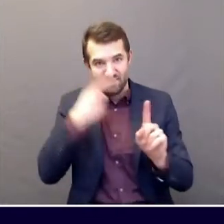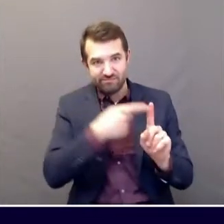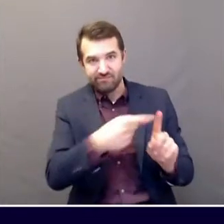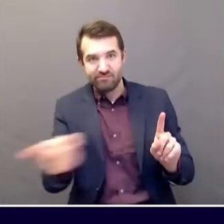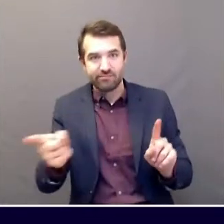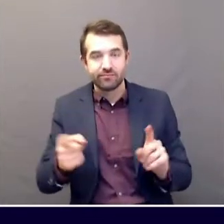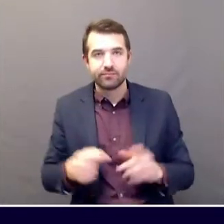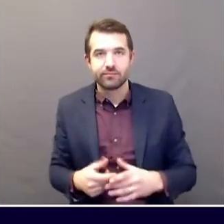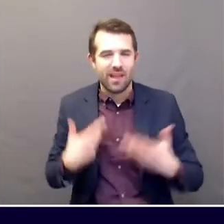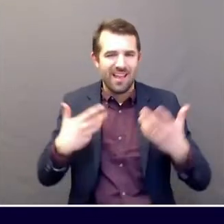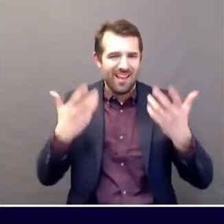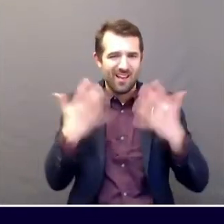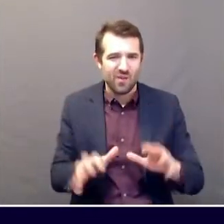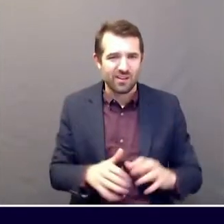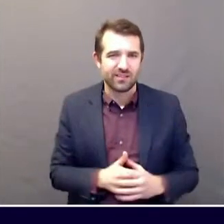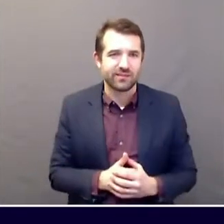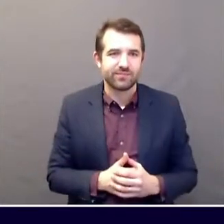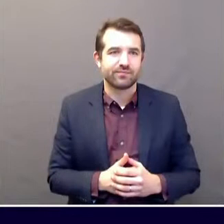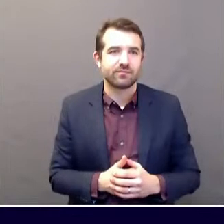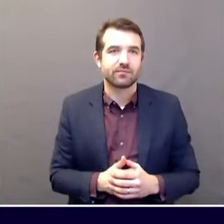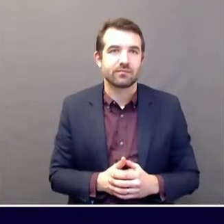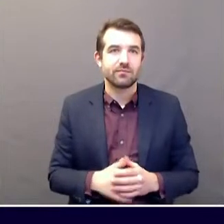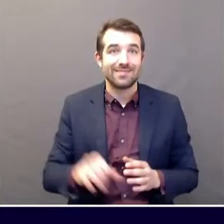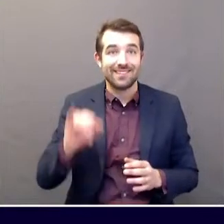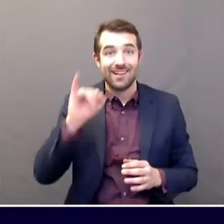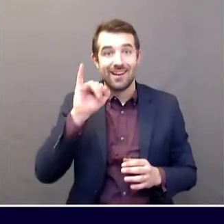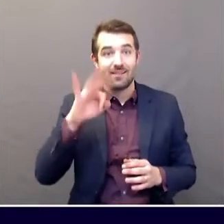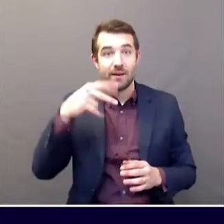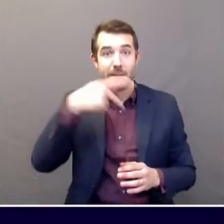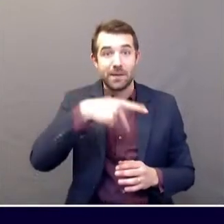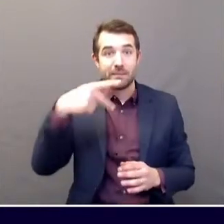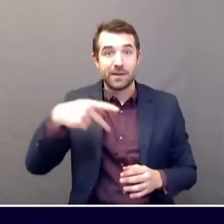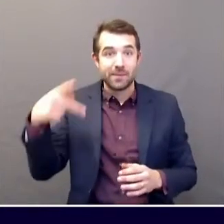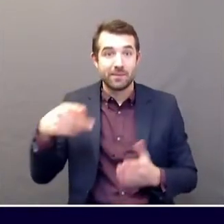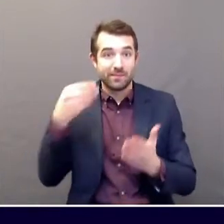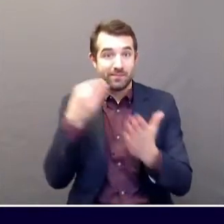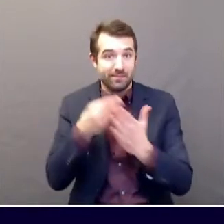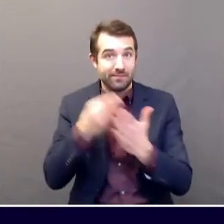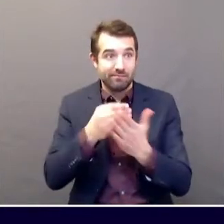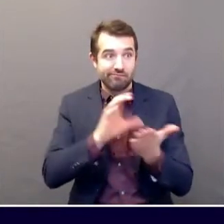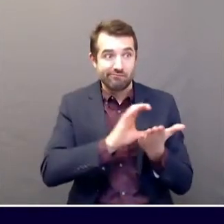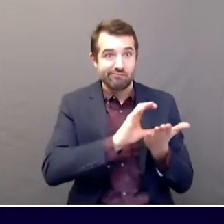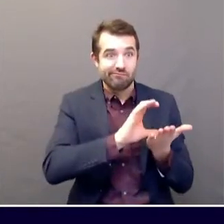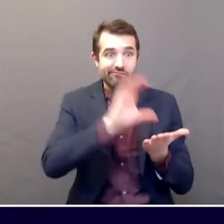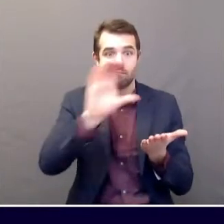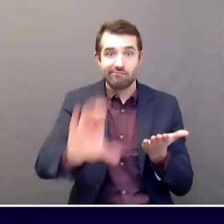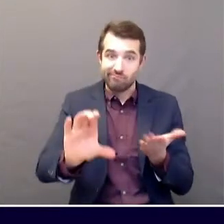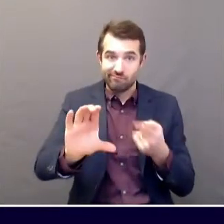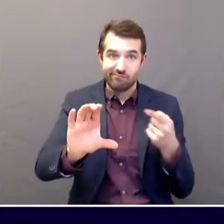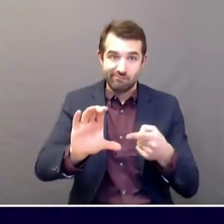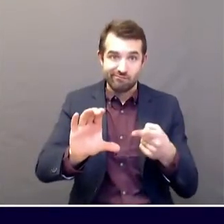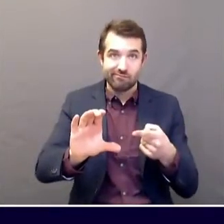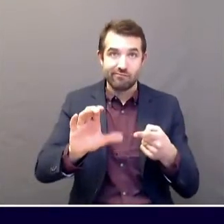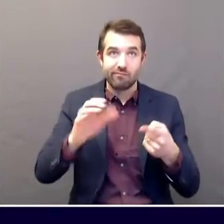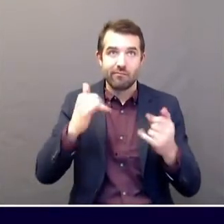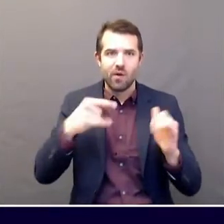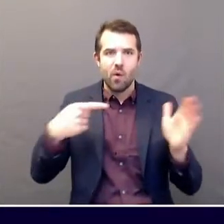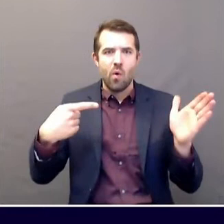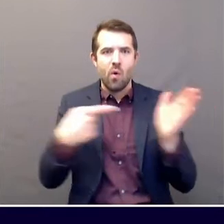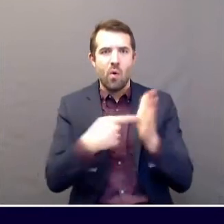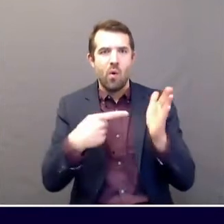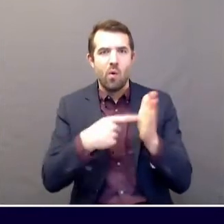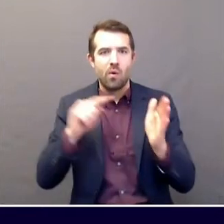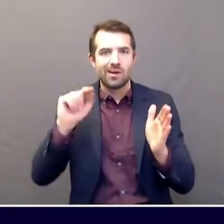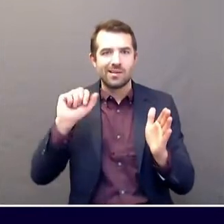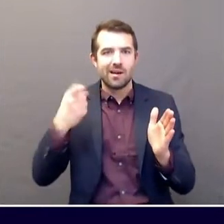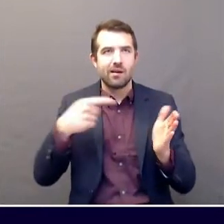allowing, of saying that's not taxable, but also allowing deductions. I don't want to double burden them with saying, okay, now you got to find money somewhere to pay taxes on